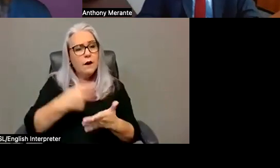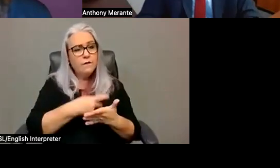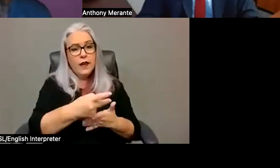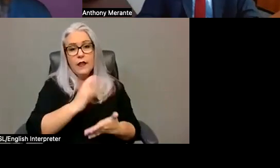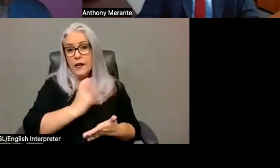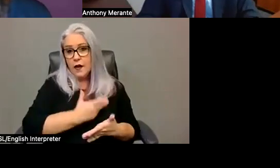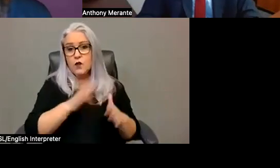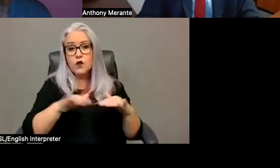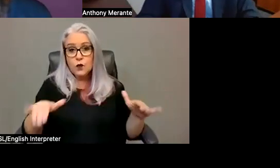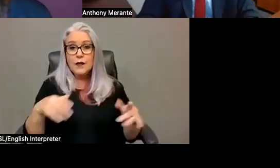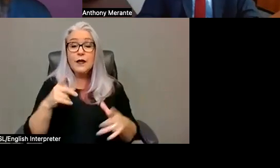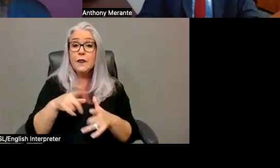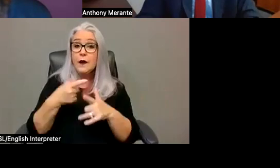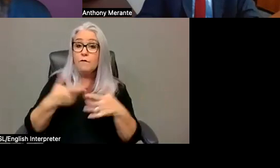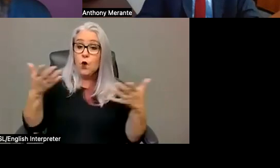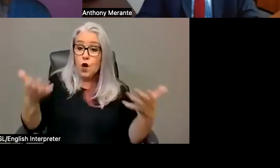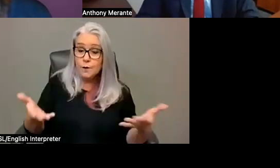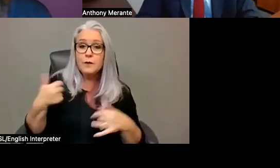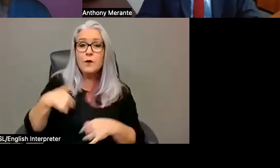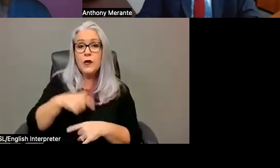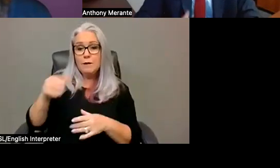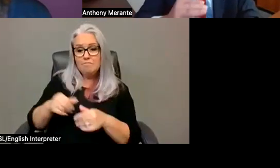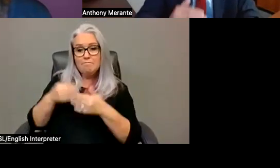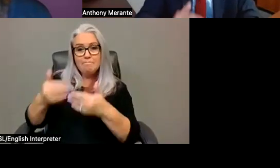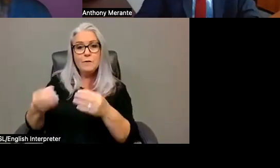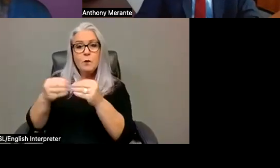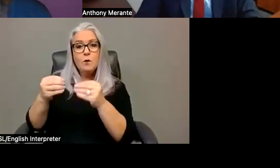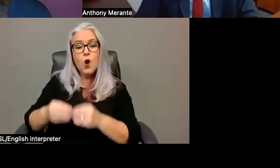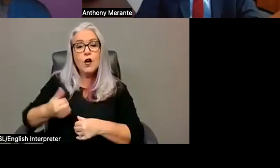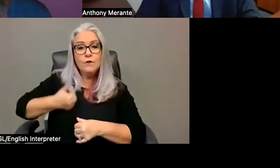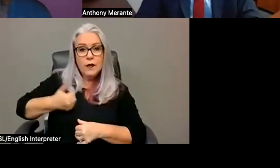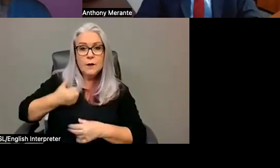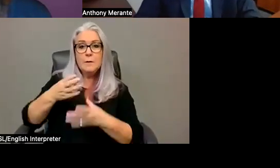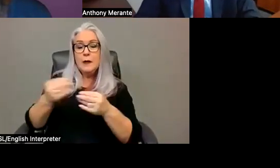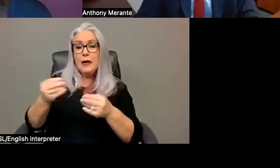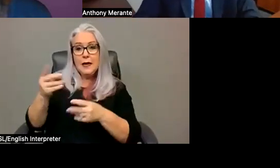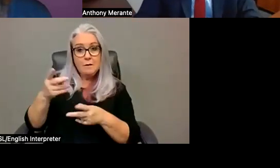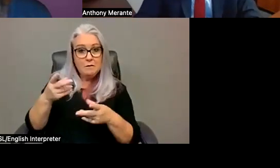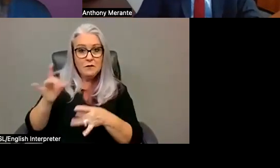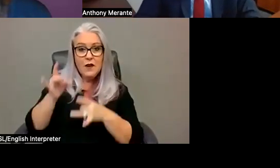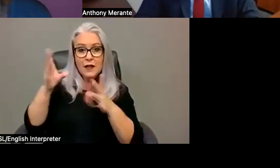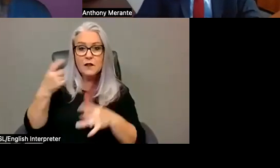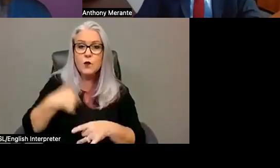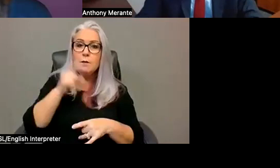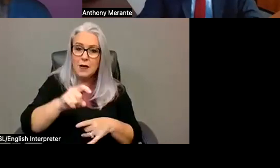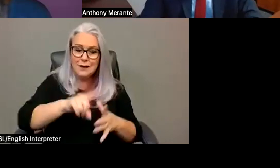thus leading to crime and gun violence. It is a step-by-step process. We need to take it at its